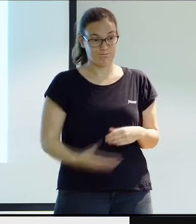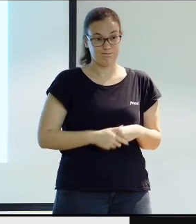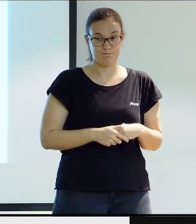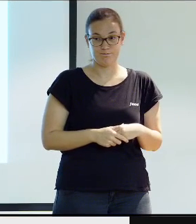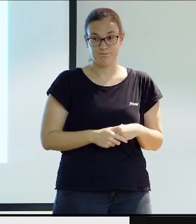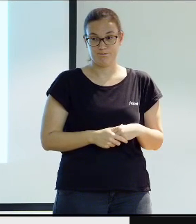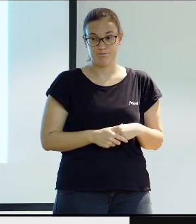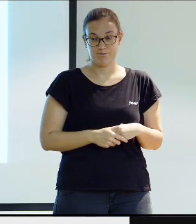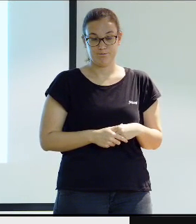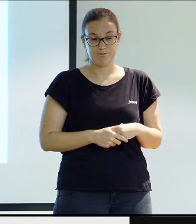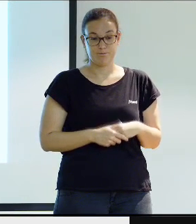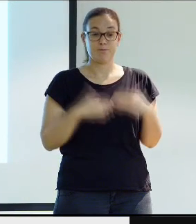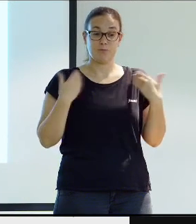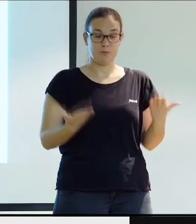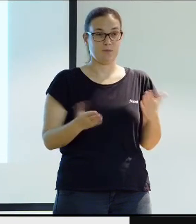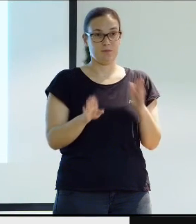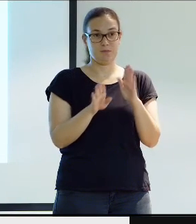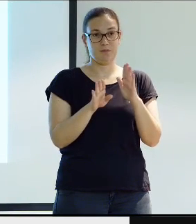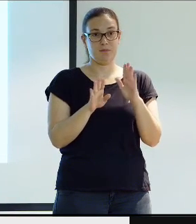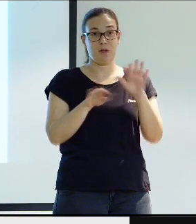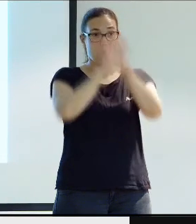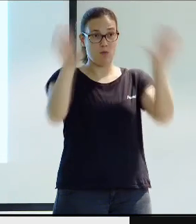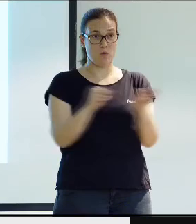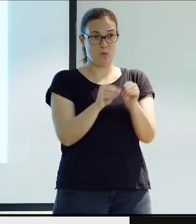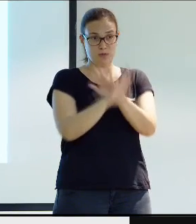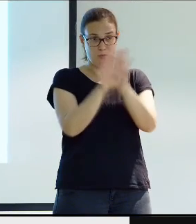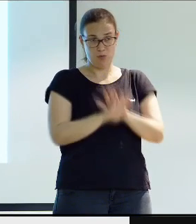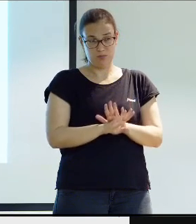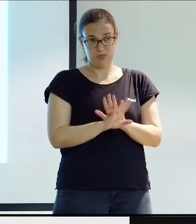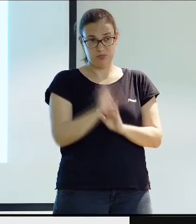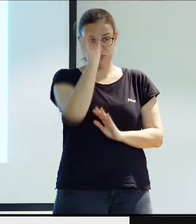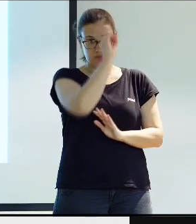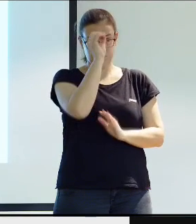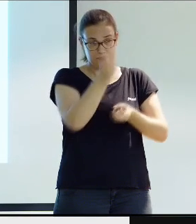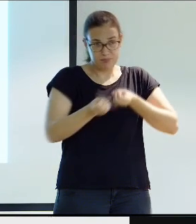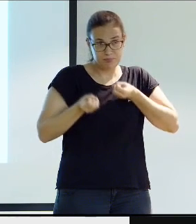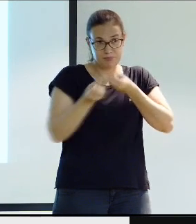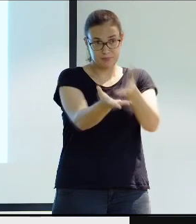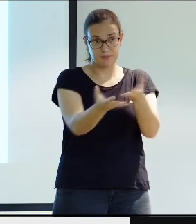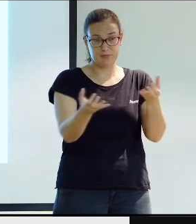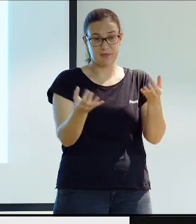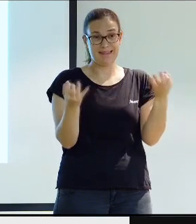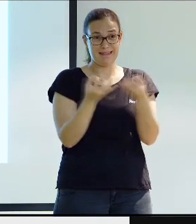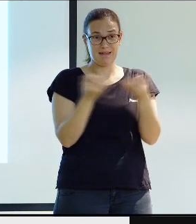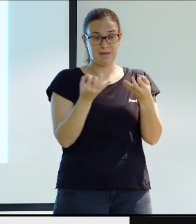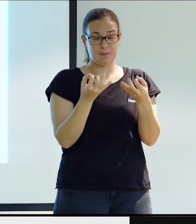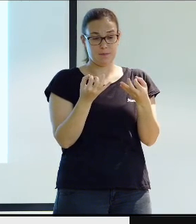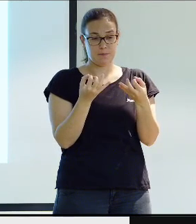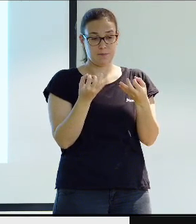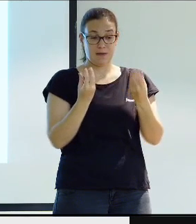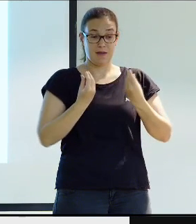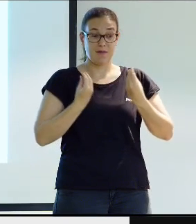So, my concluding observation will be, or concluding remark will be, that